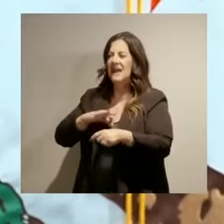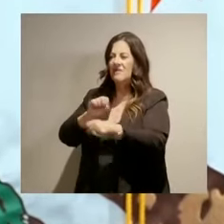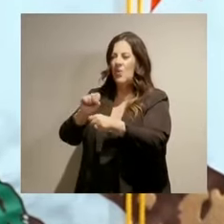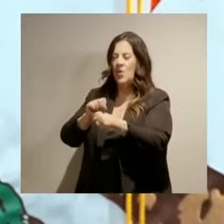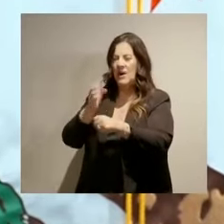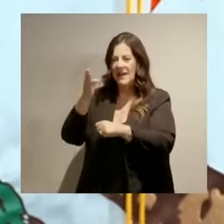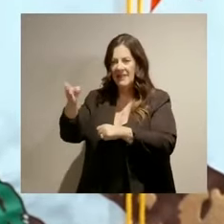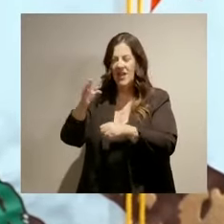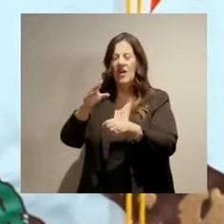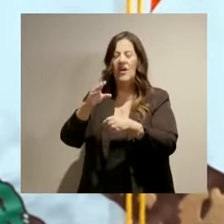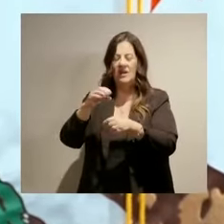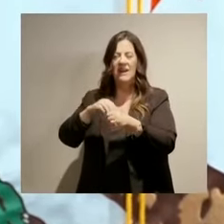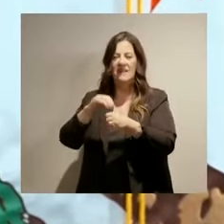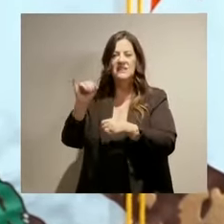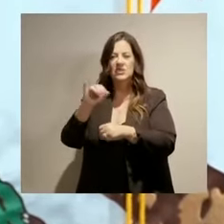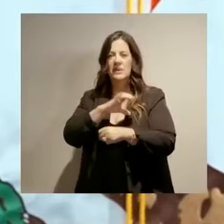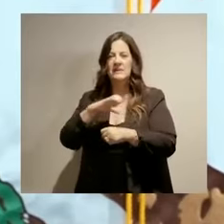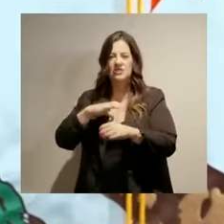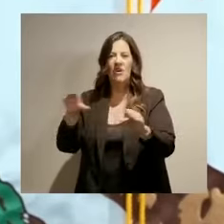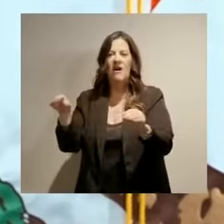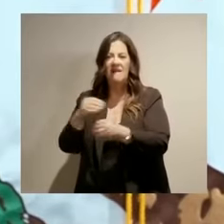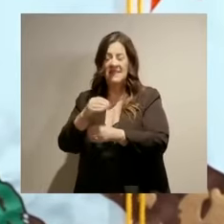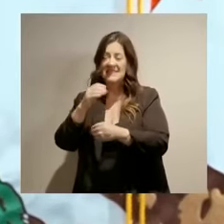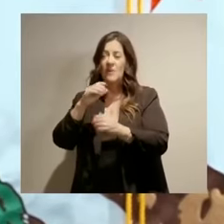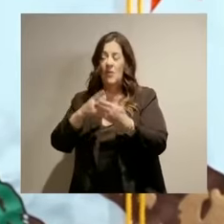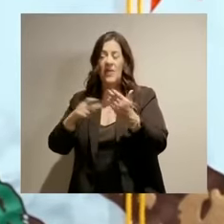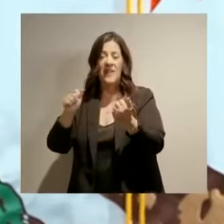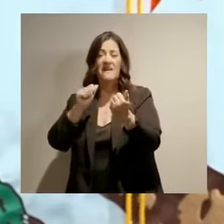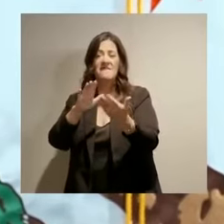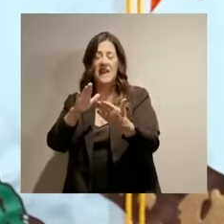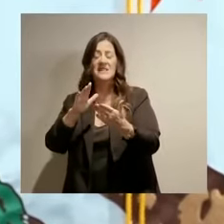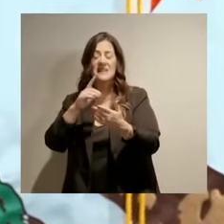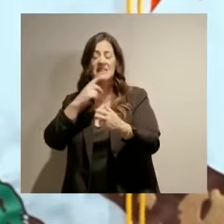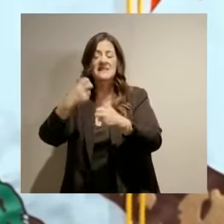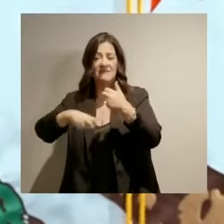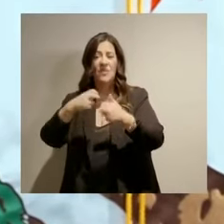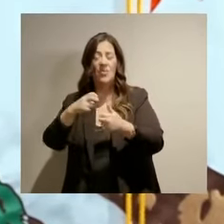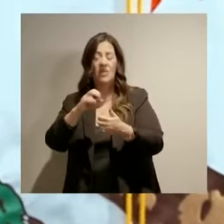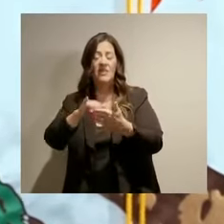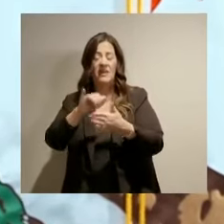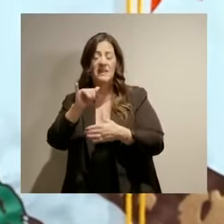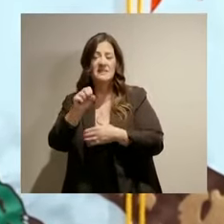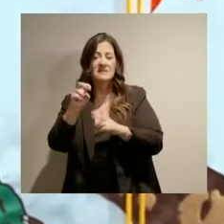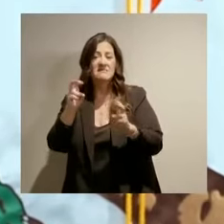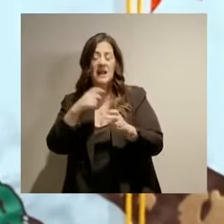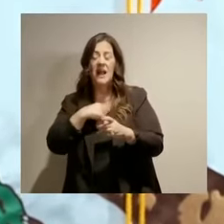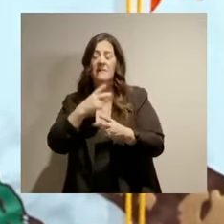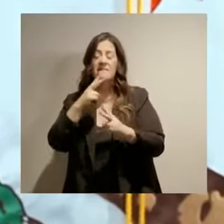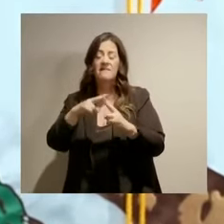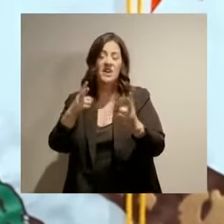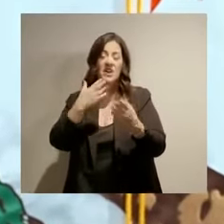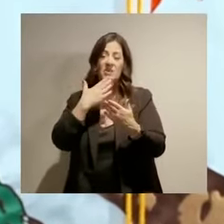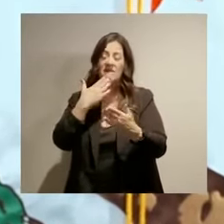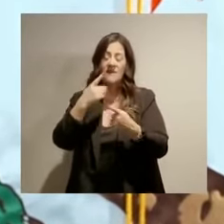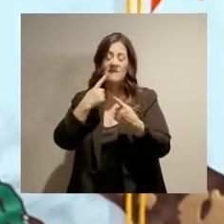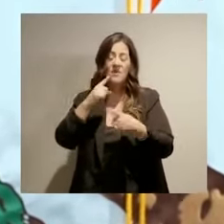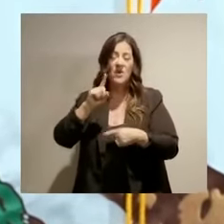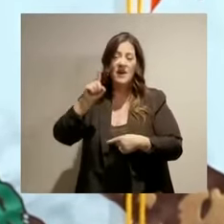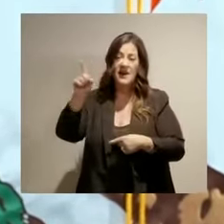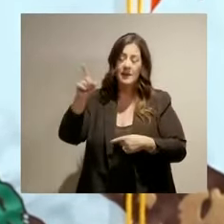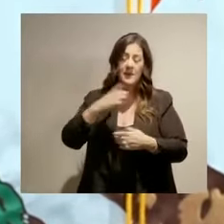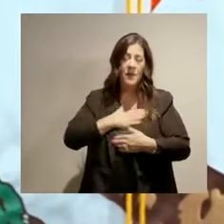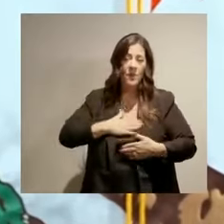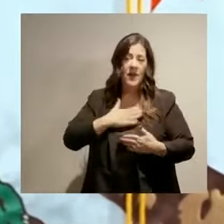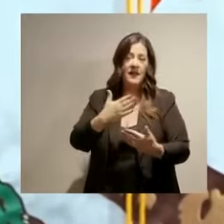there, how difficult this task is. And I'm very grateful to the insurance commissioner for his willingness